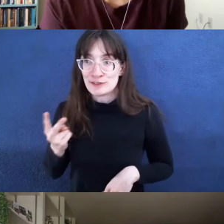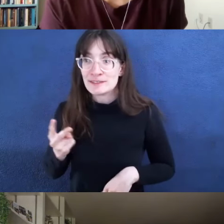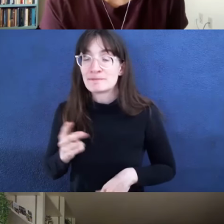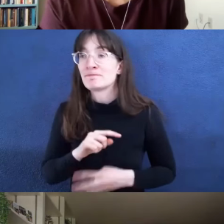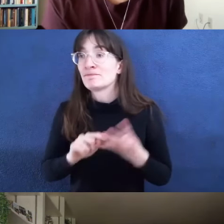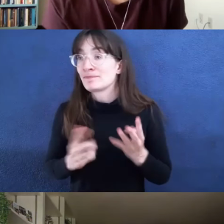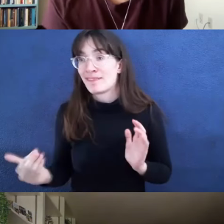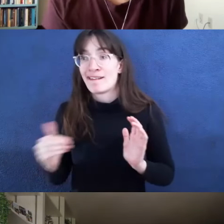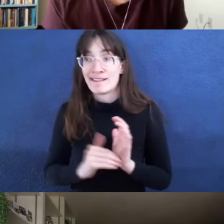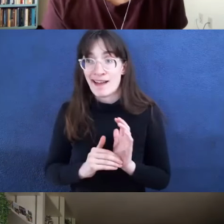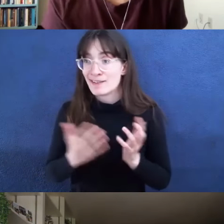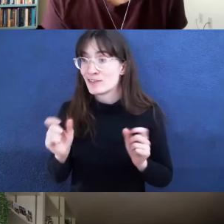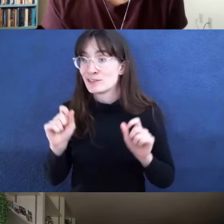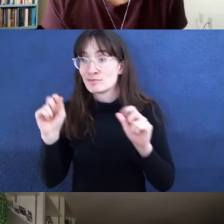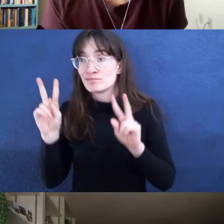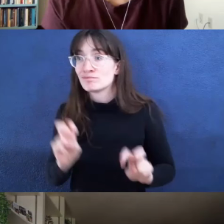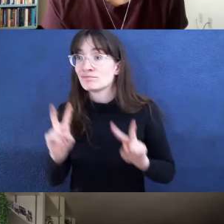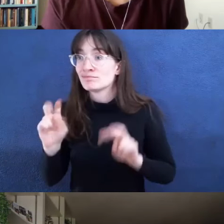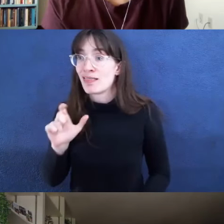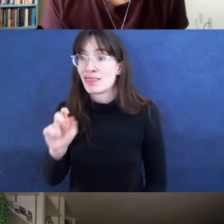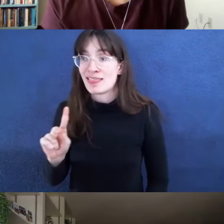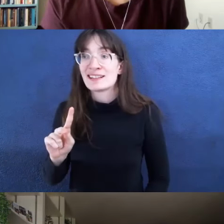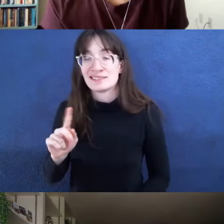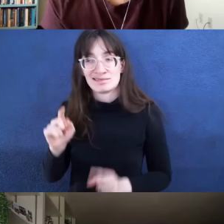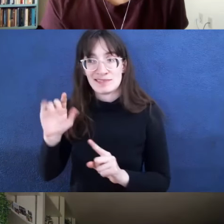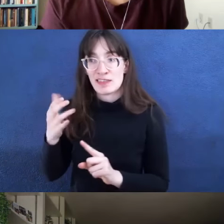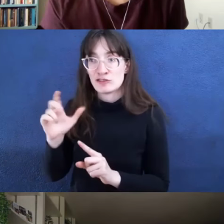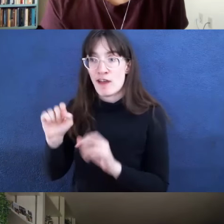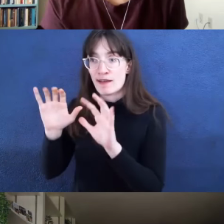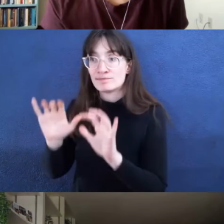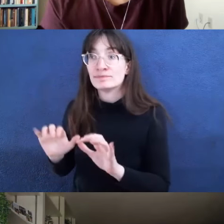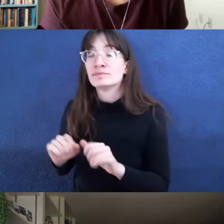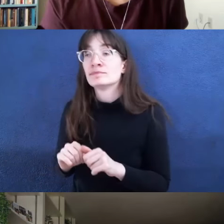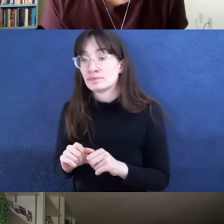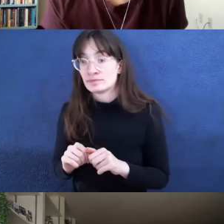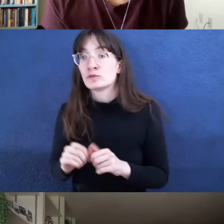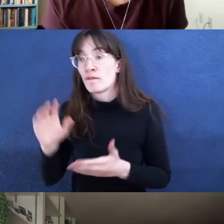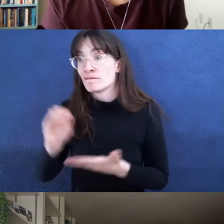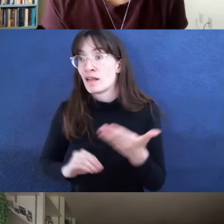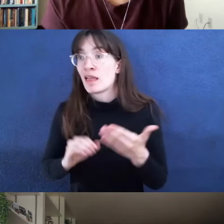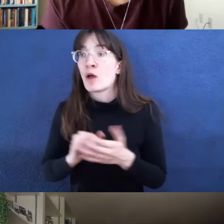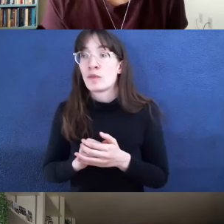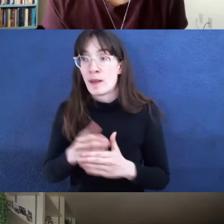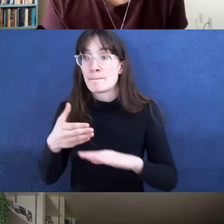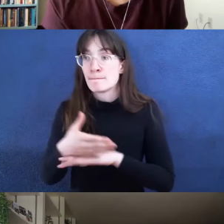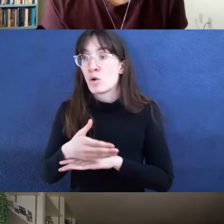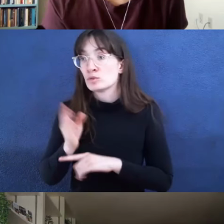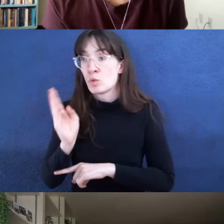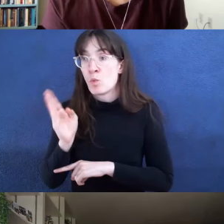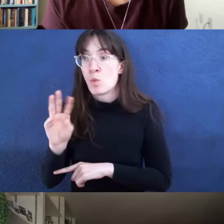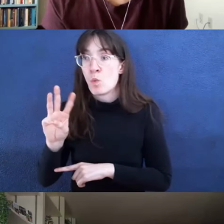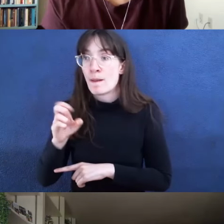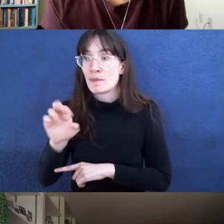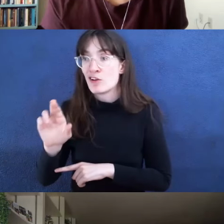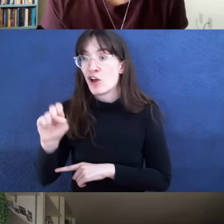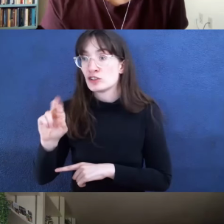I sent some links in the chat as well too to fill out our post-webinar survey just to share some thoughts about